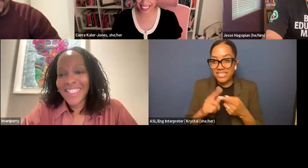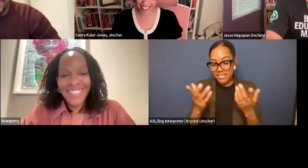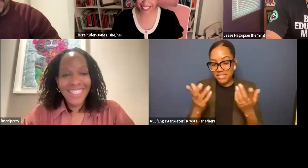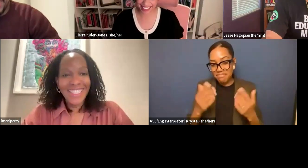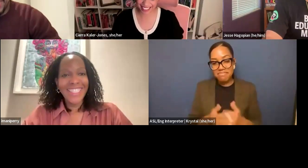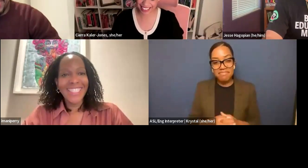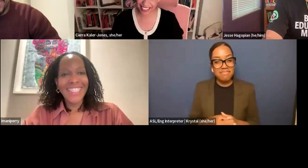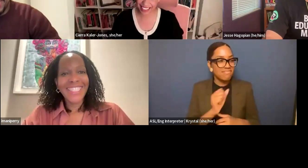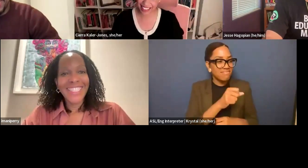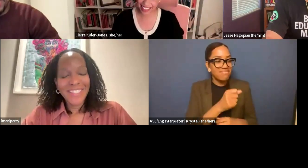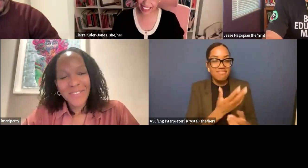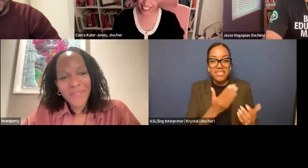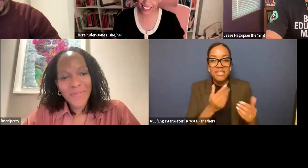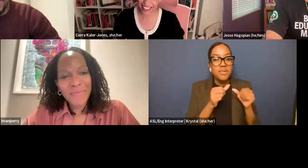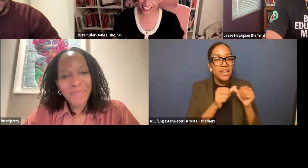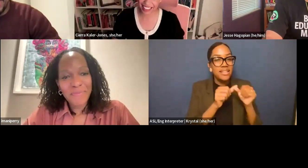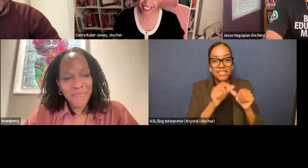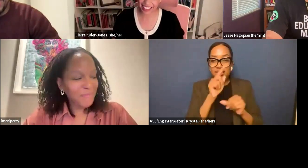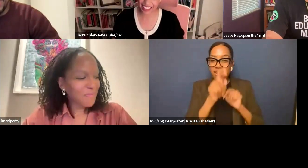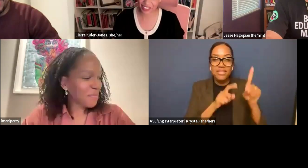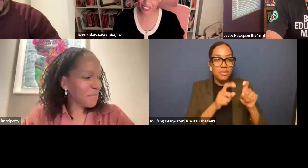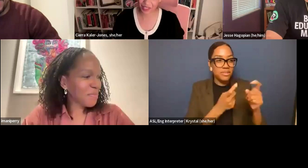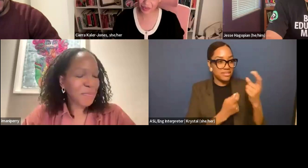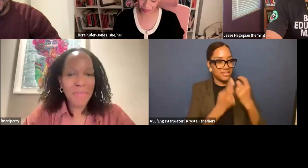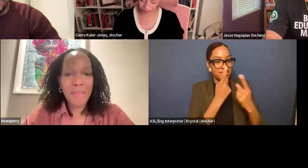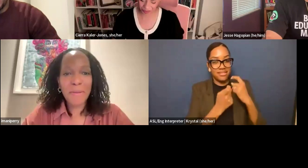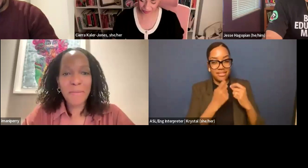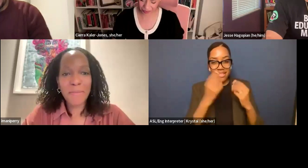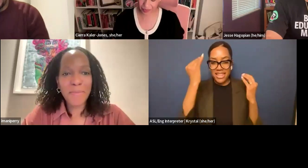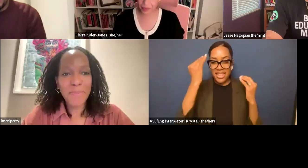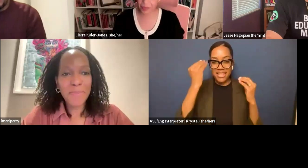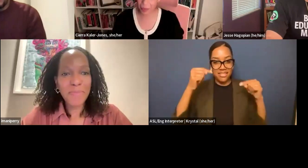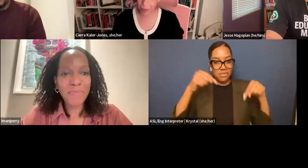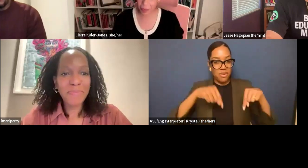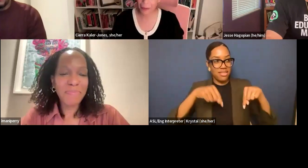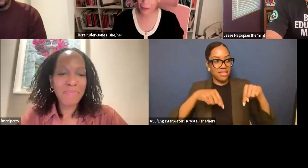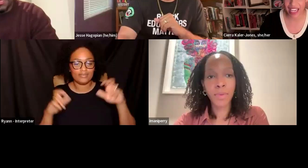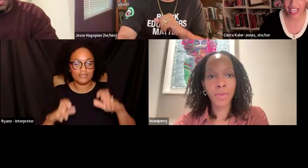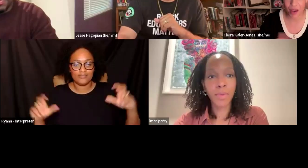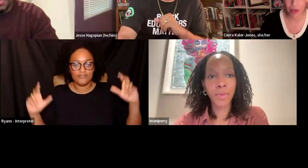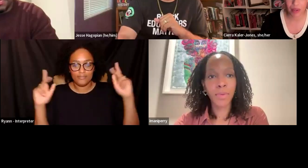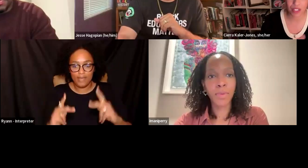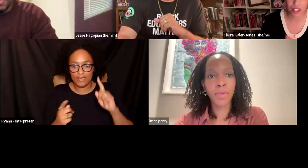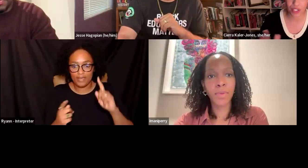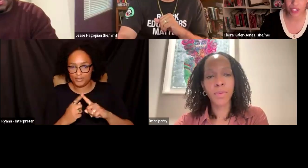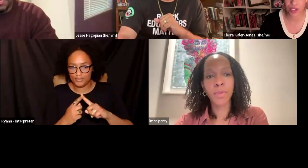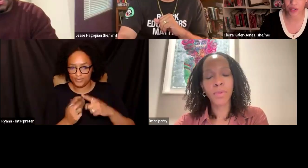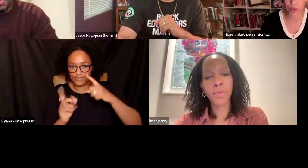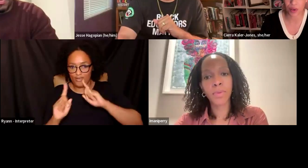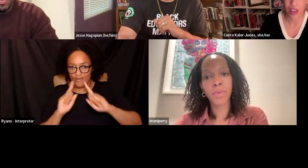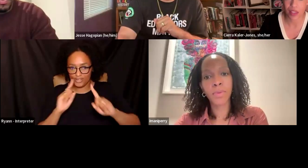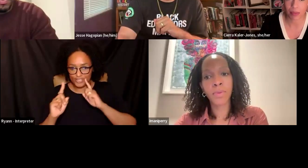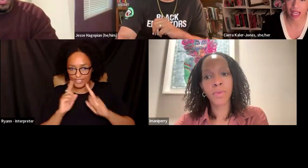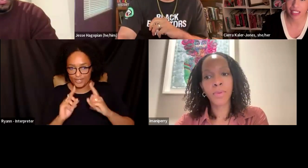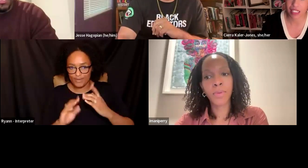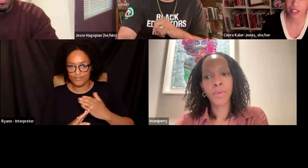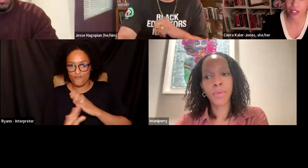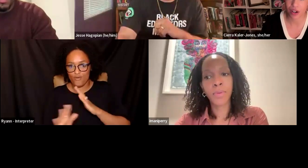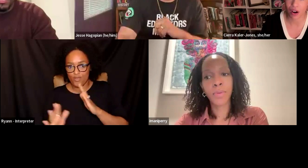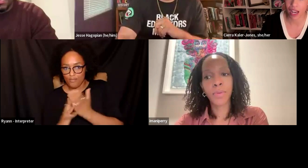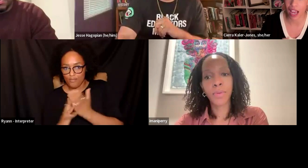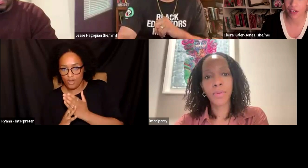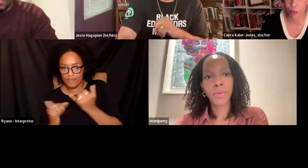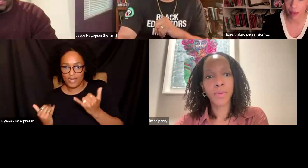keep asking questions together and think about where this can all go. And now we want to turn to the